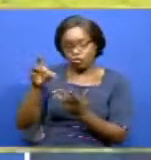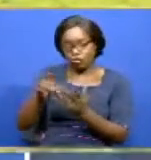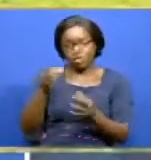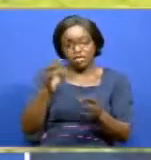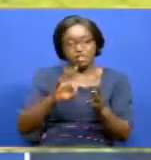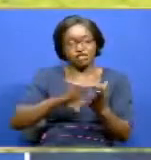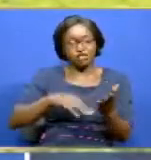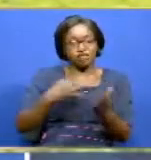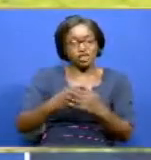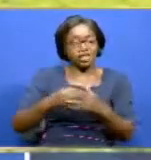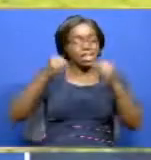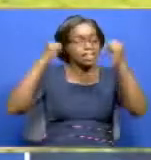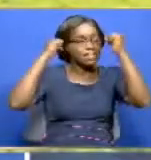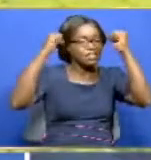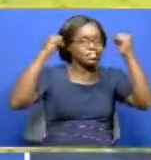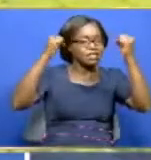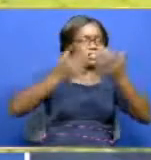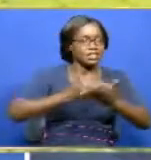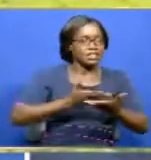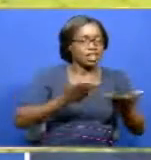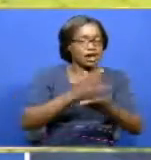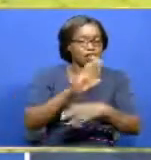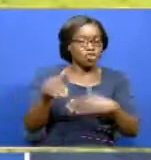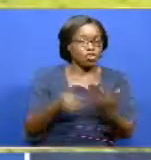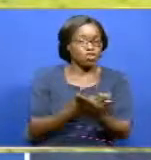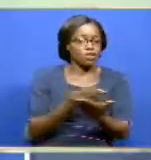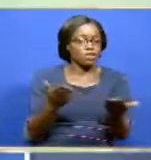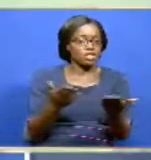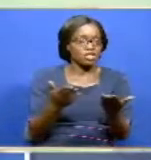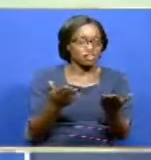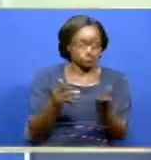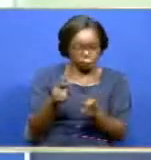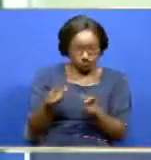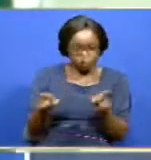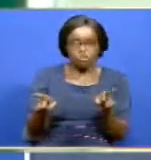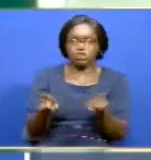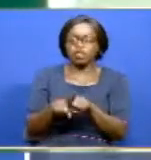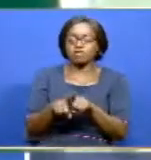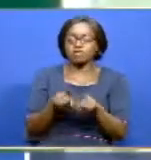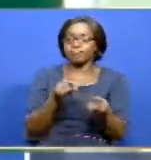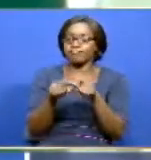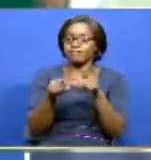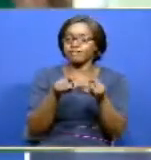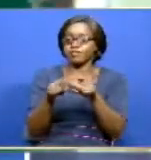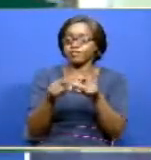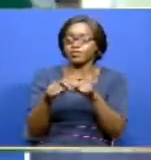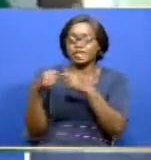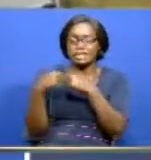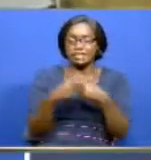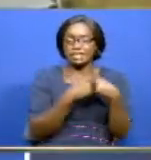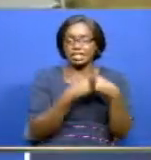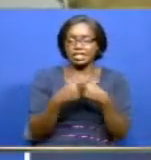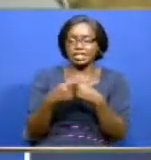option, industrial action. And we'll take all these running concurrently. They have also challenged counties to ensure the